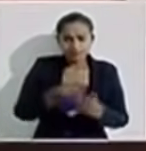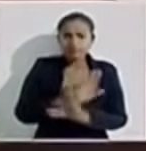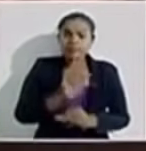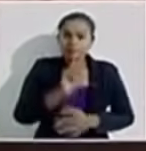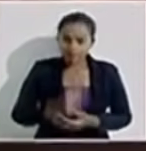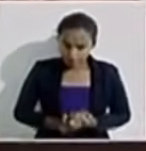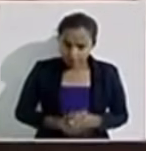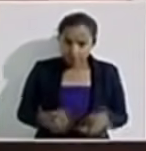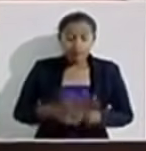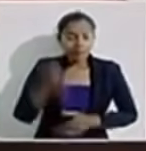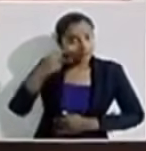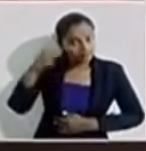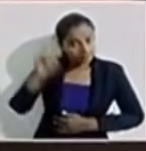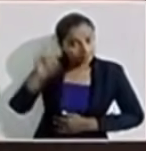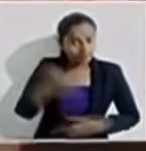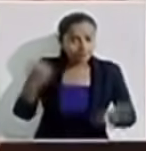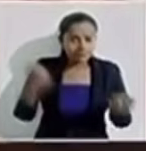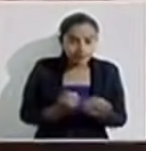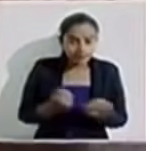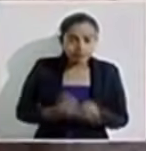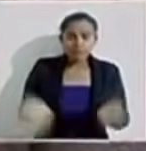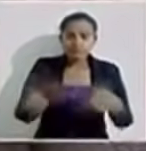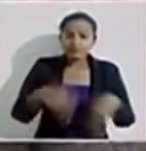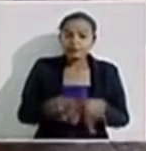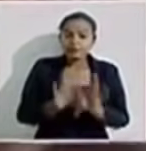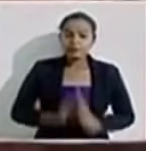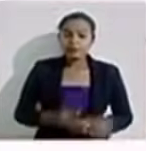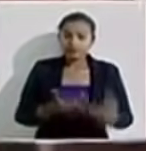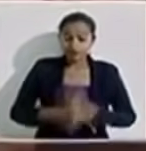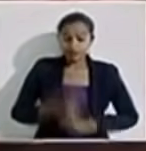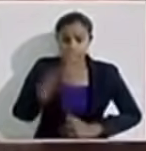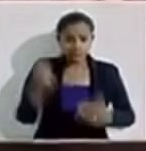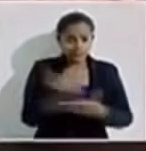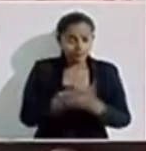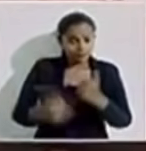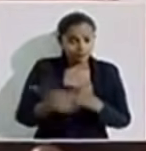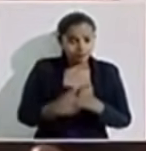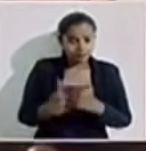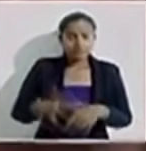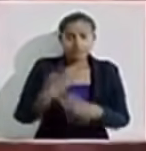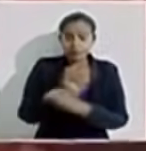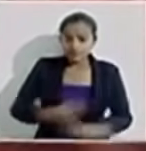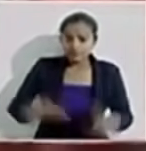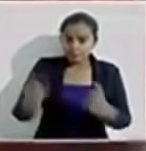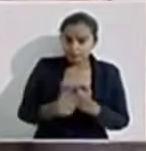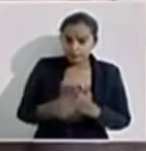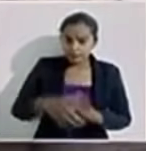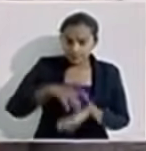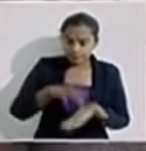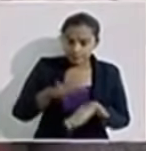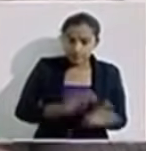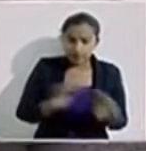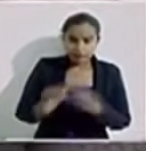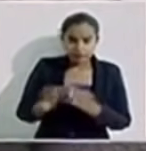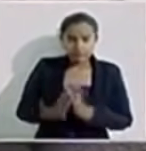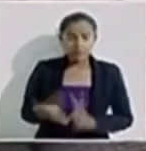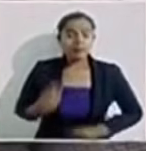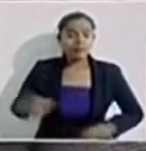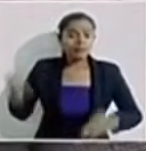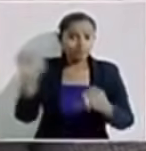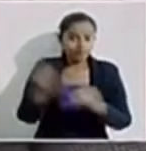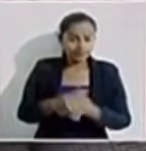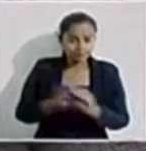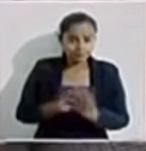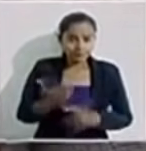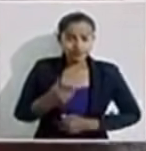invested and efforts exhausted on creating such a mechanism will prove futile. What we are attempting to highlight is that we will take all